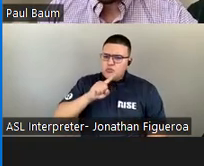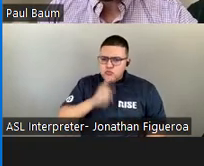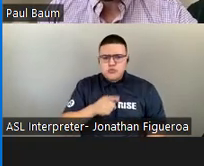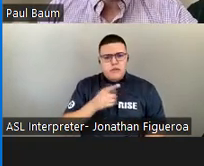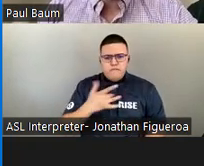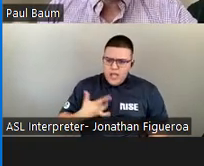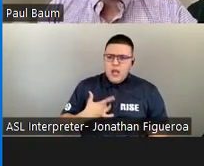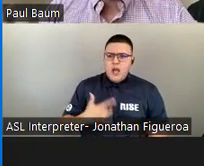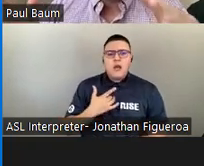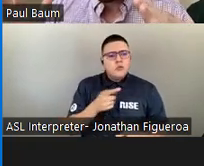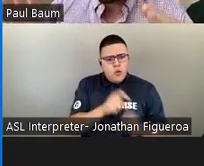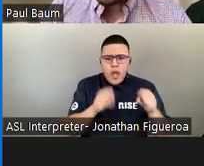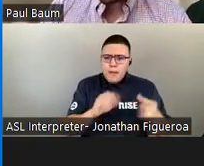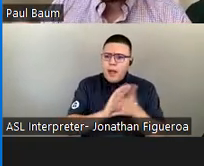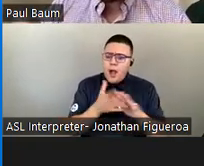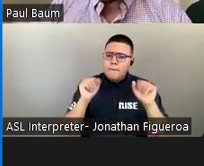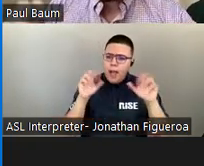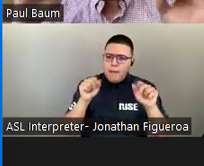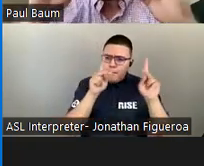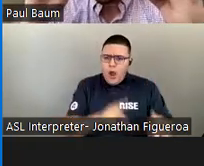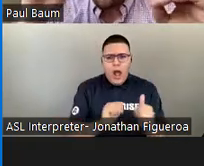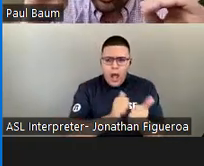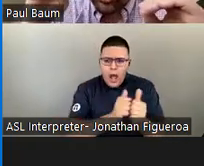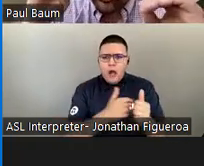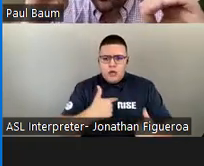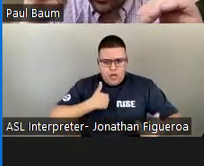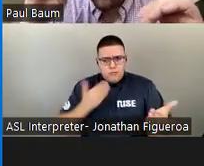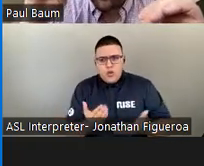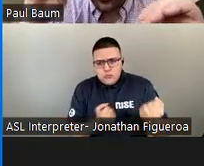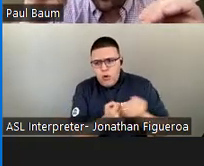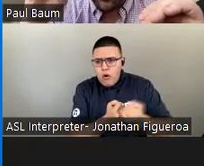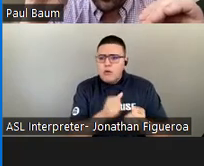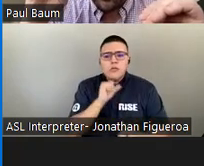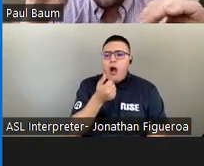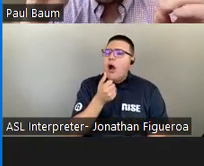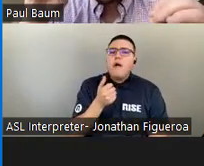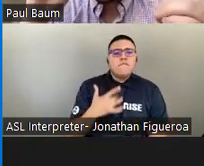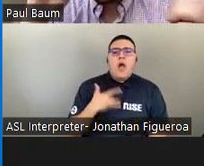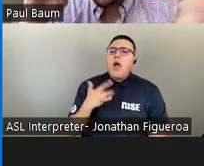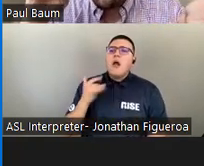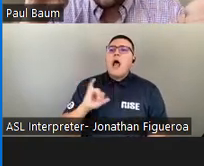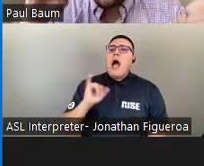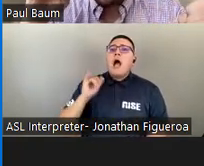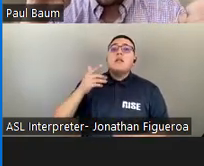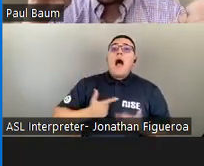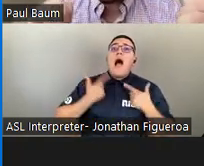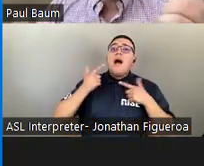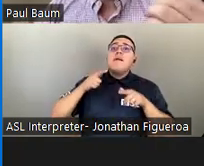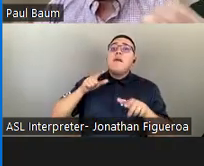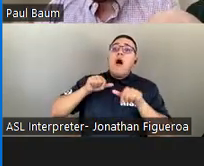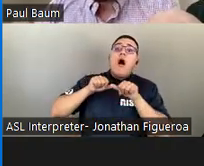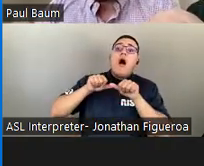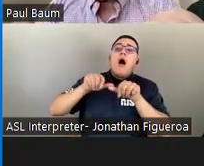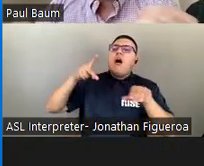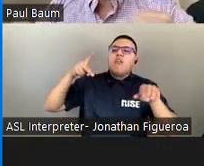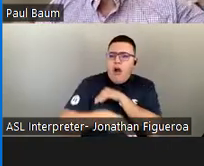an amazing person for the rest of your life and not a short amount of time. So that you can be that person